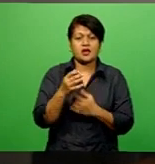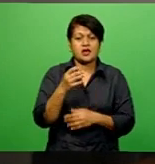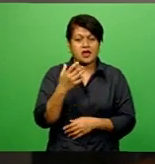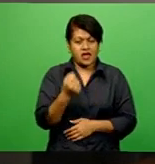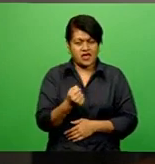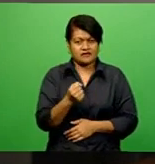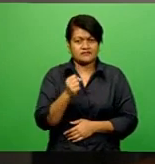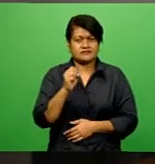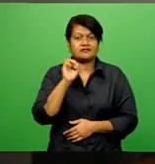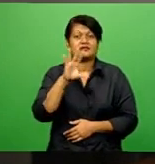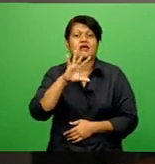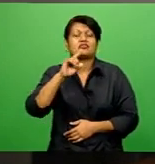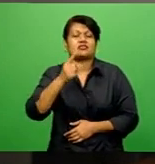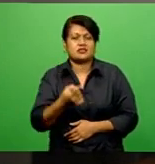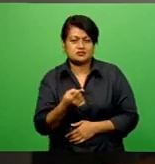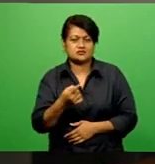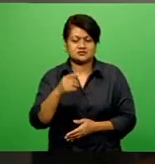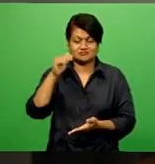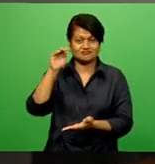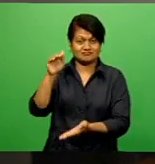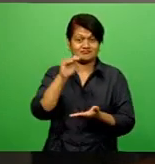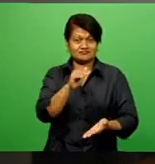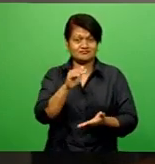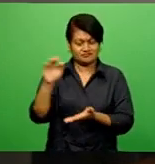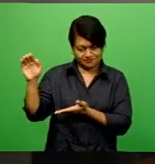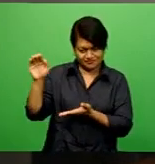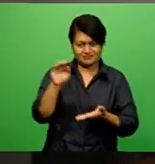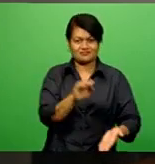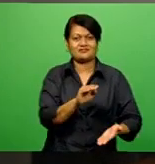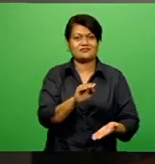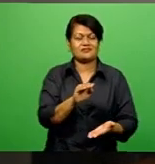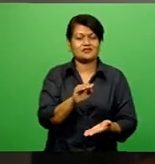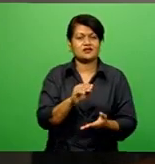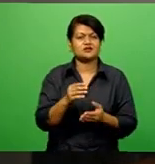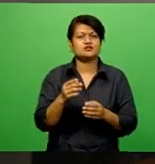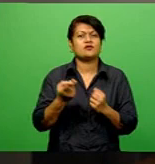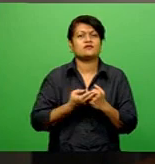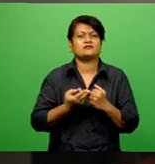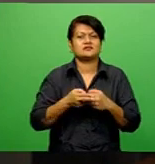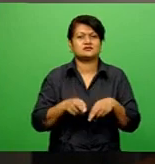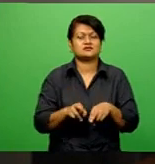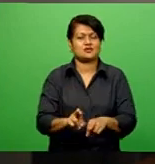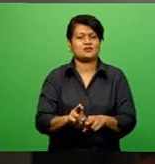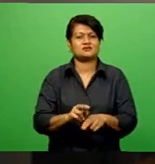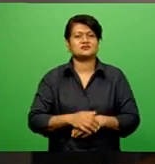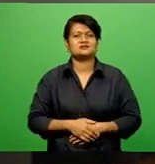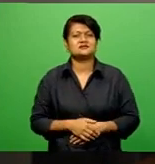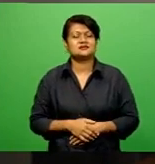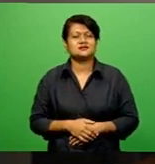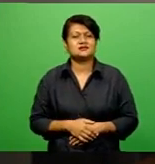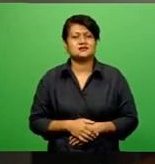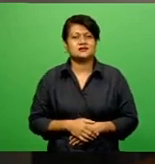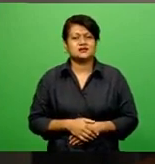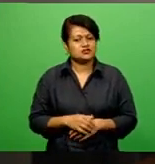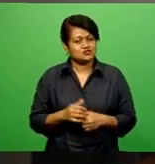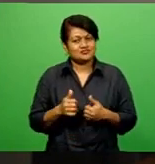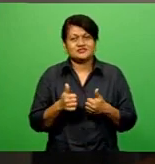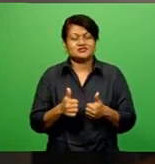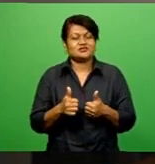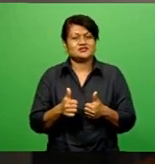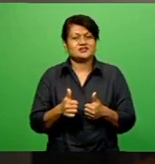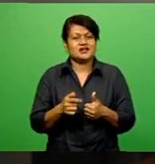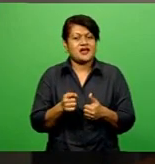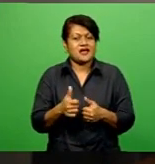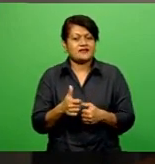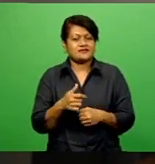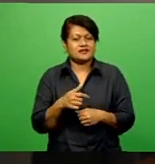10,000 tons coming in. So suppliers told us that that's what the consignment is going to be. So we should be good after